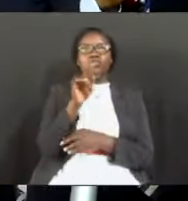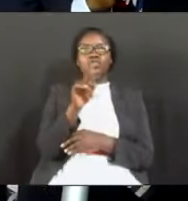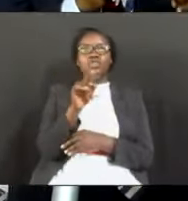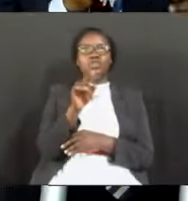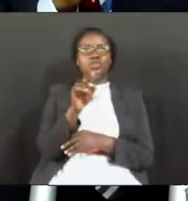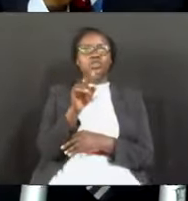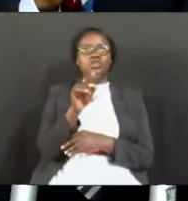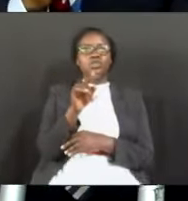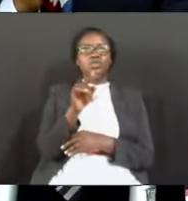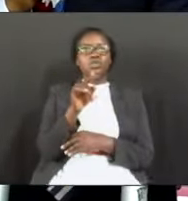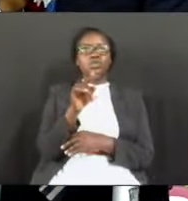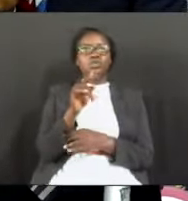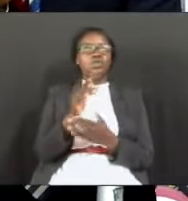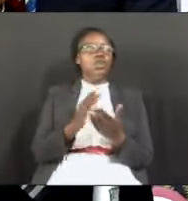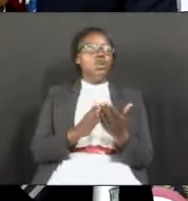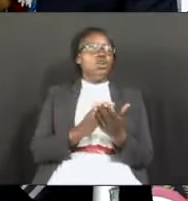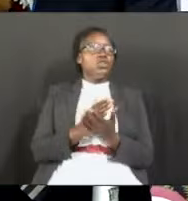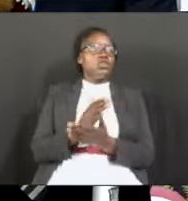care of you